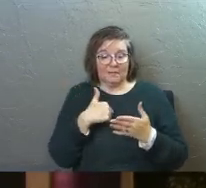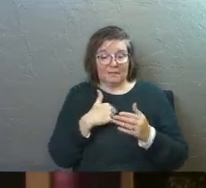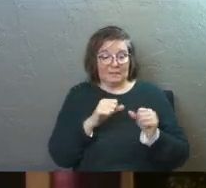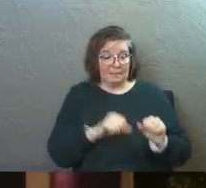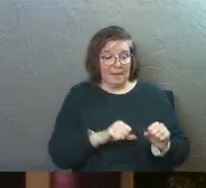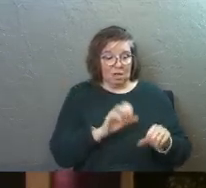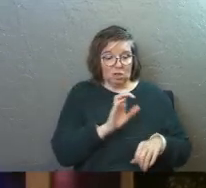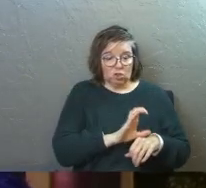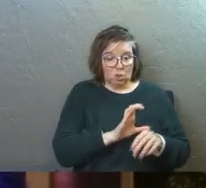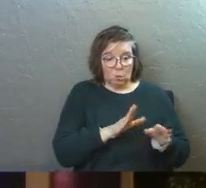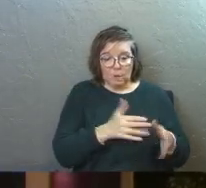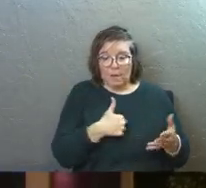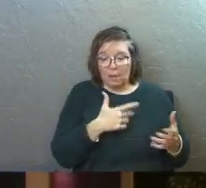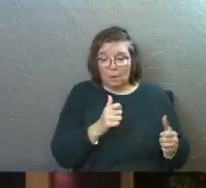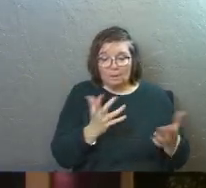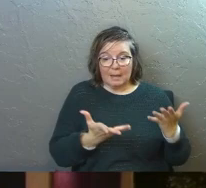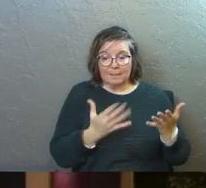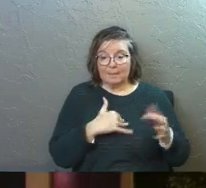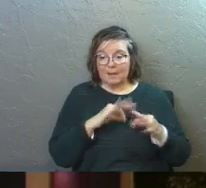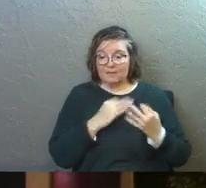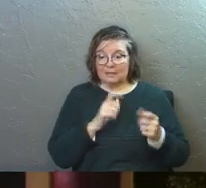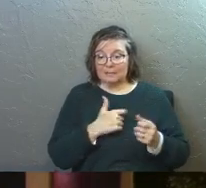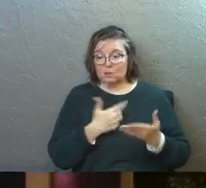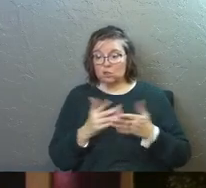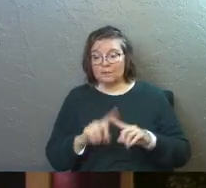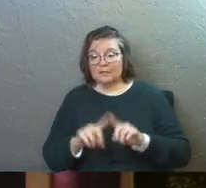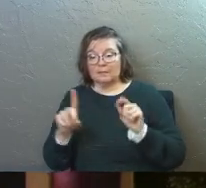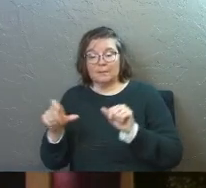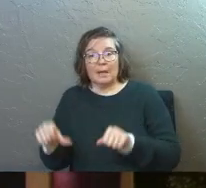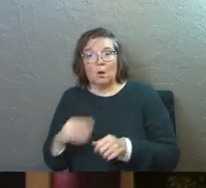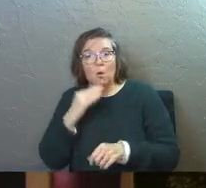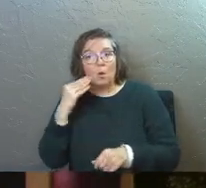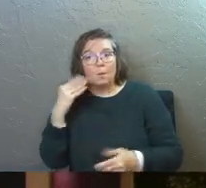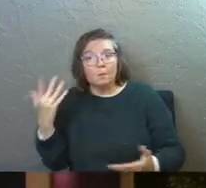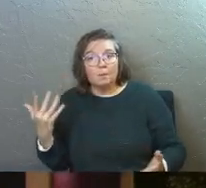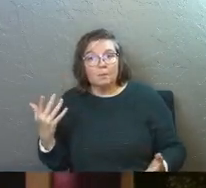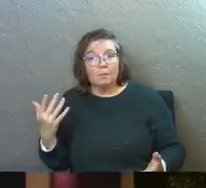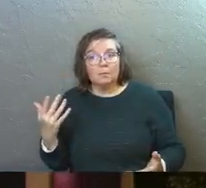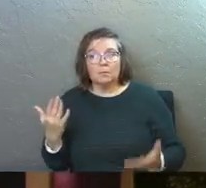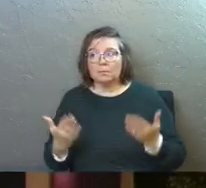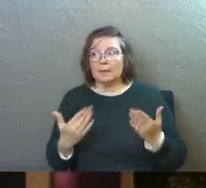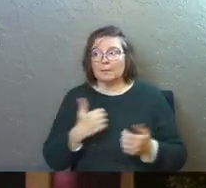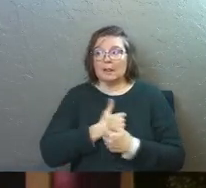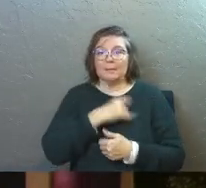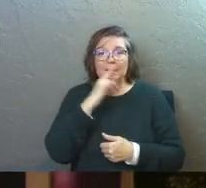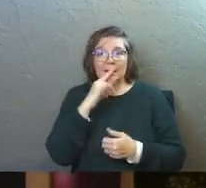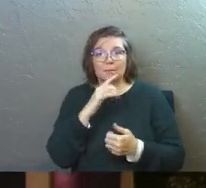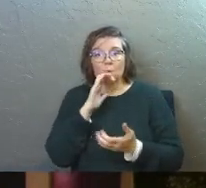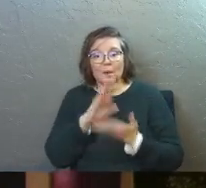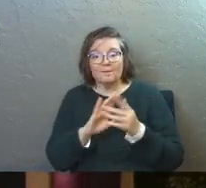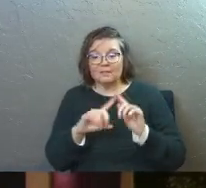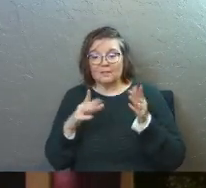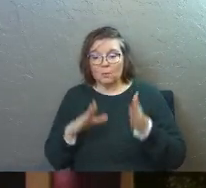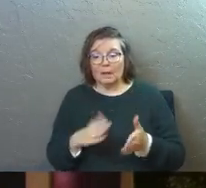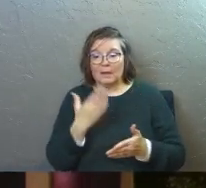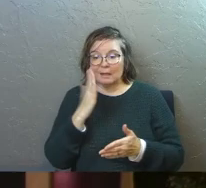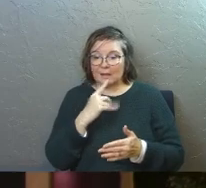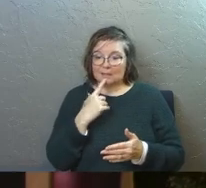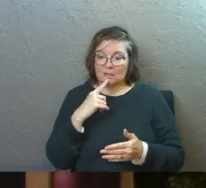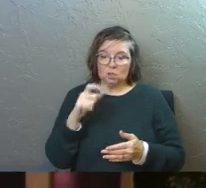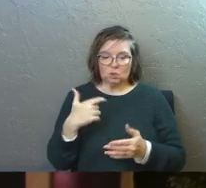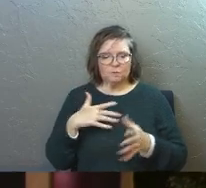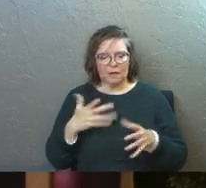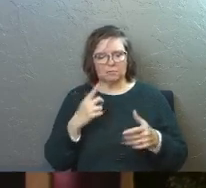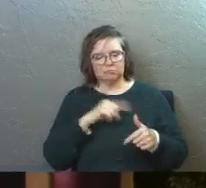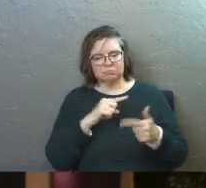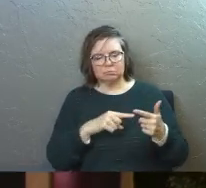in this capacity at the church the way I was, but maybe my family needs me to serve in a different capacity at home. Maybe they love my kids and my wife in a different way. And God's saying, hey,